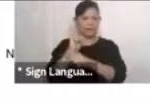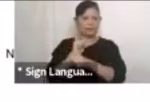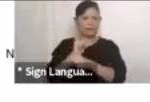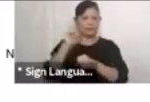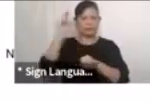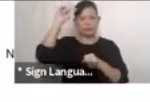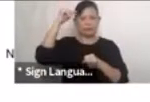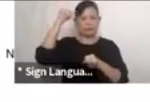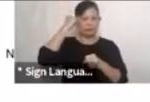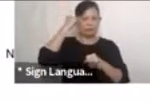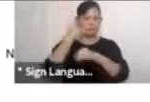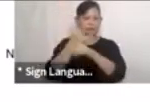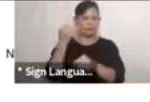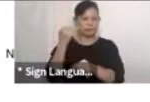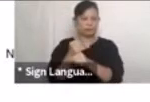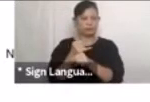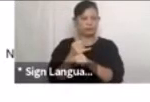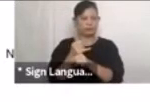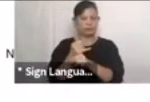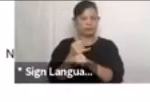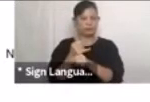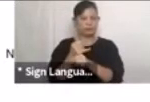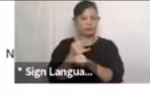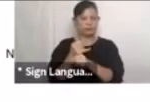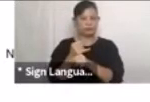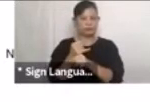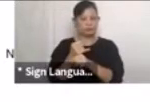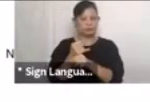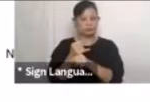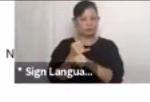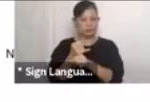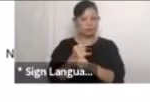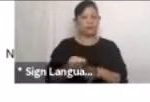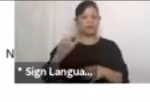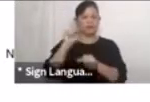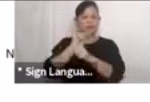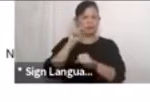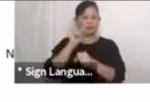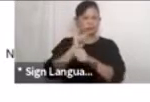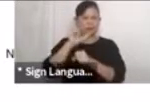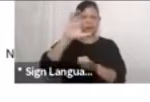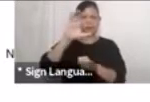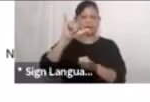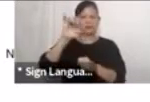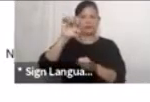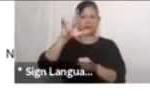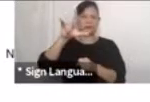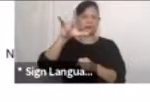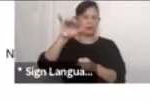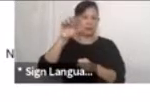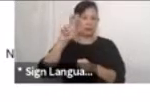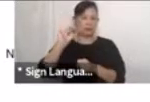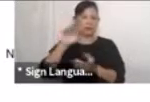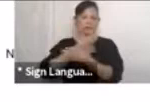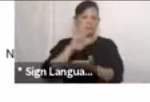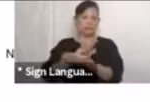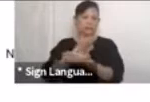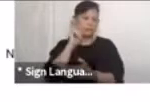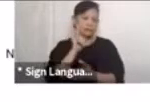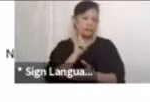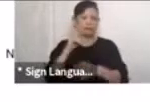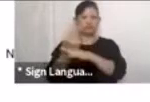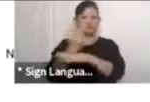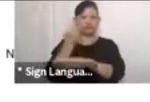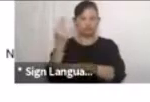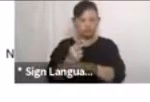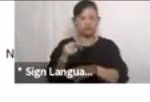particularly with the Ceylon School for the Deaf in Rasmalana, to use the glossary in